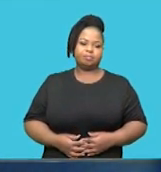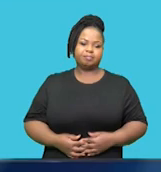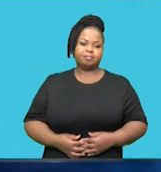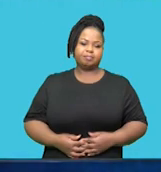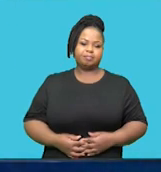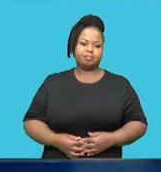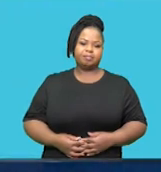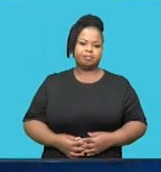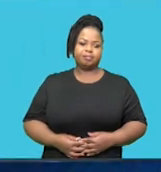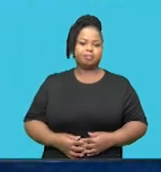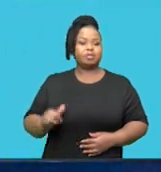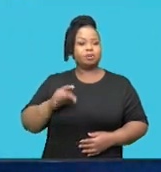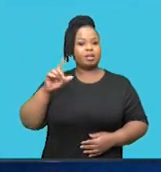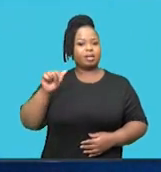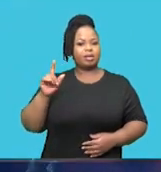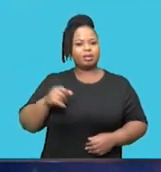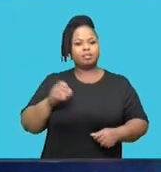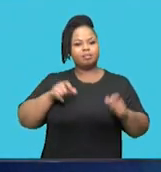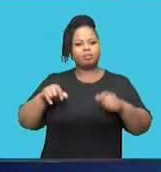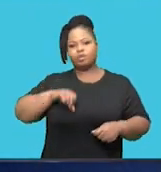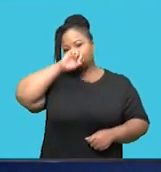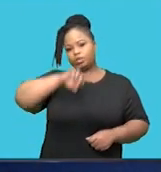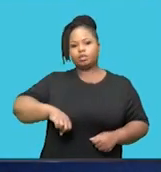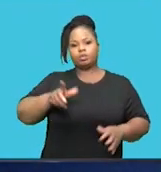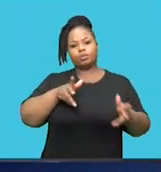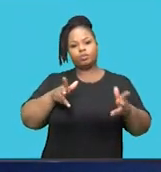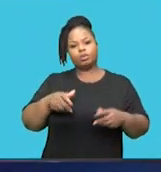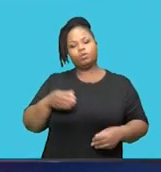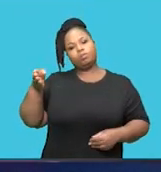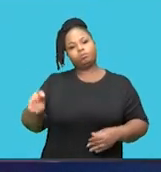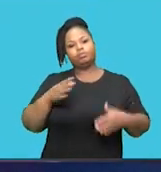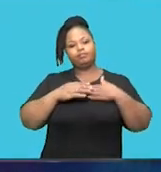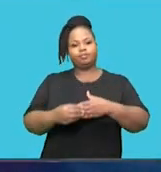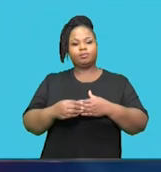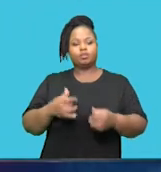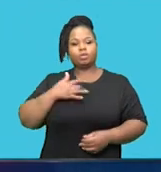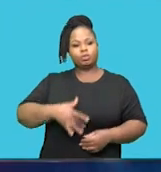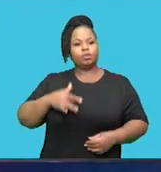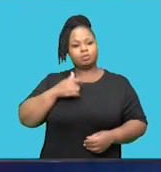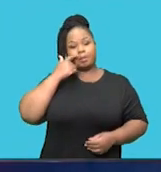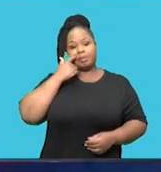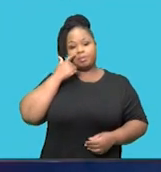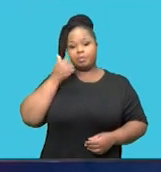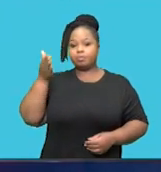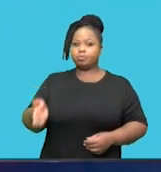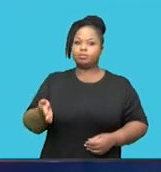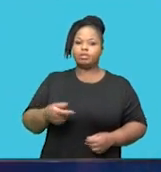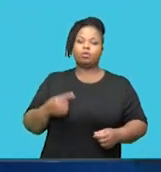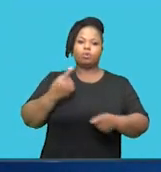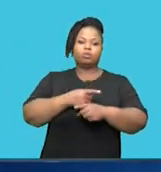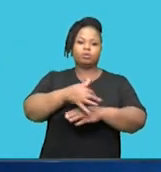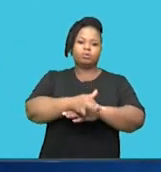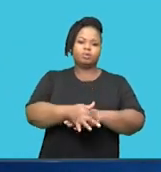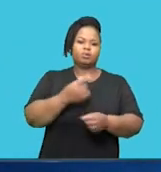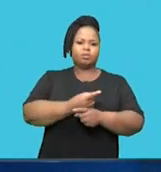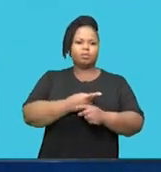Siphiwe Tshabalala, a beloved figure in football community, stood as a guiding light throughout the tournament. His presence both on and off the